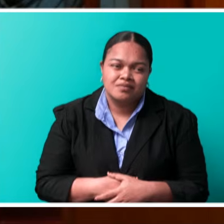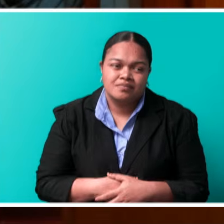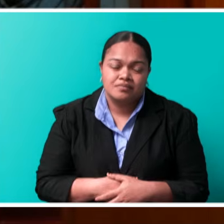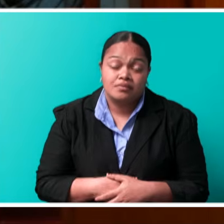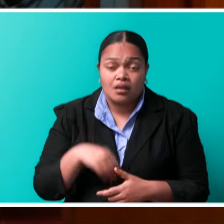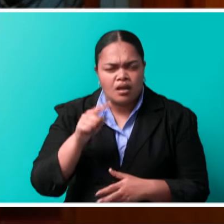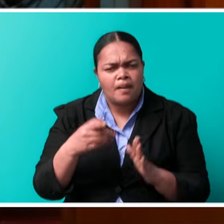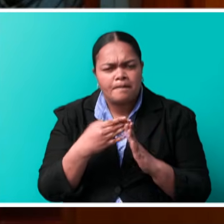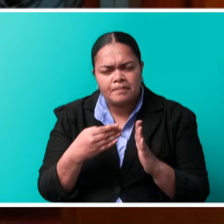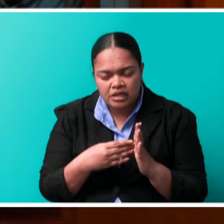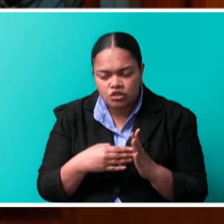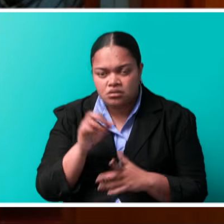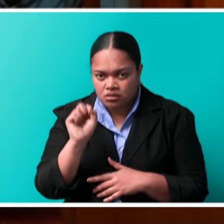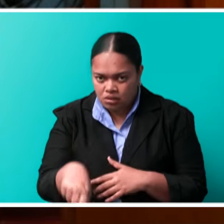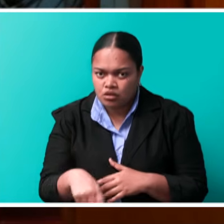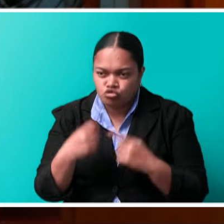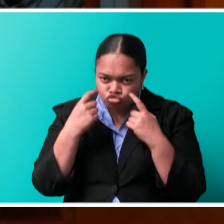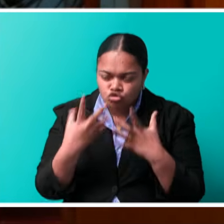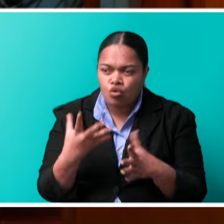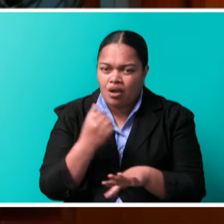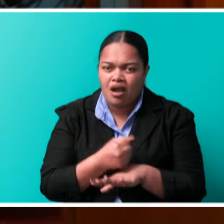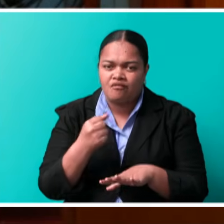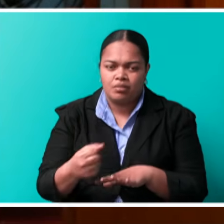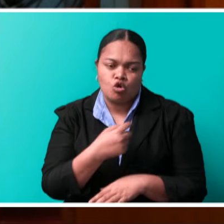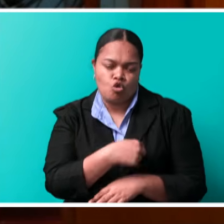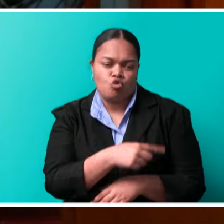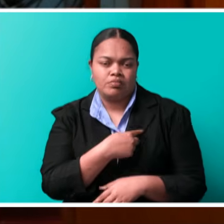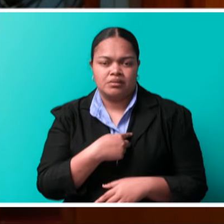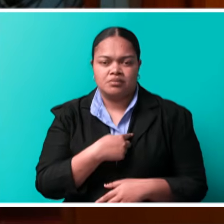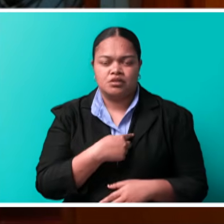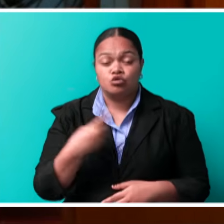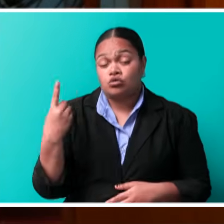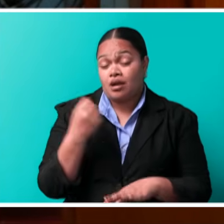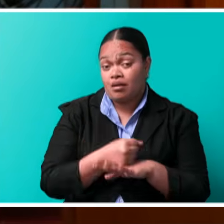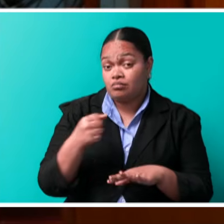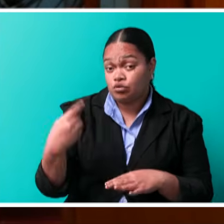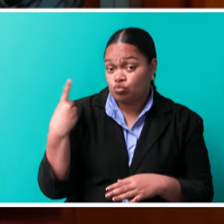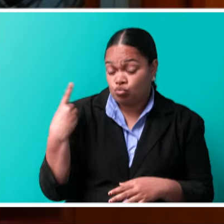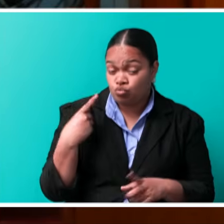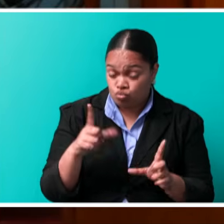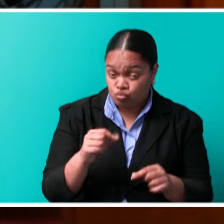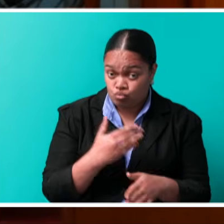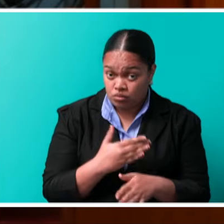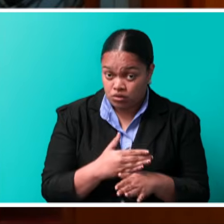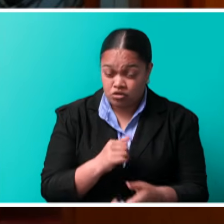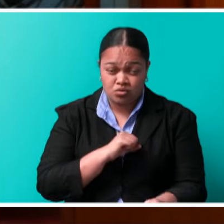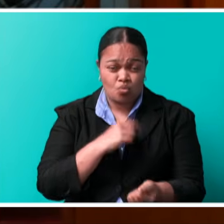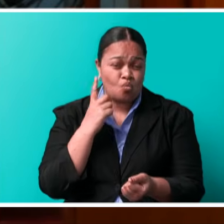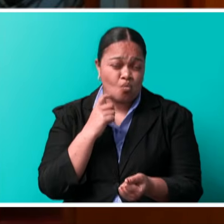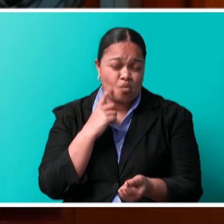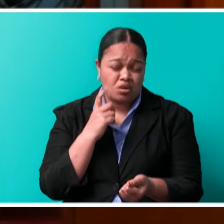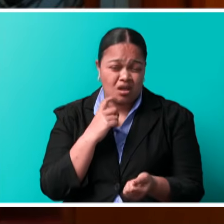budget reinforces government's commitment to supporting farmers, strengthening waterways, revitalizing